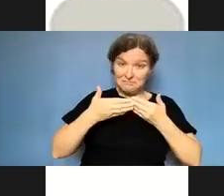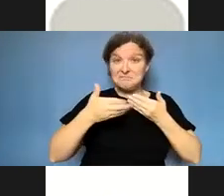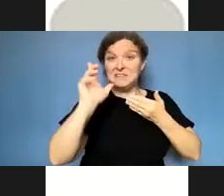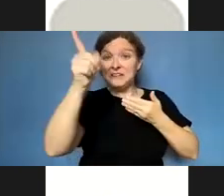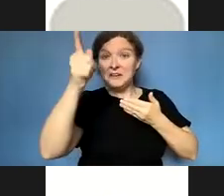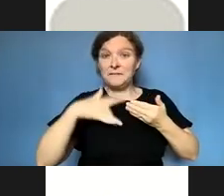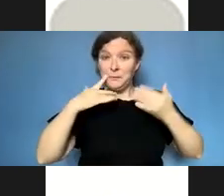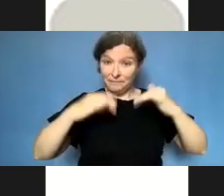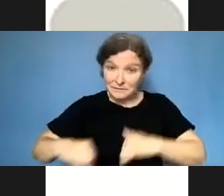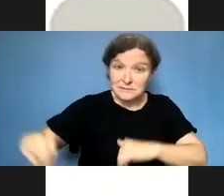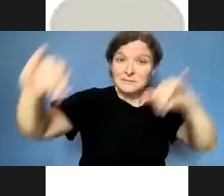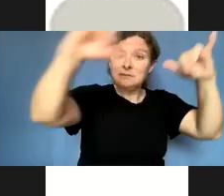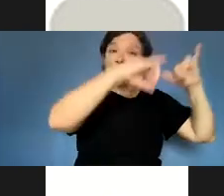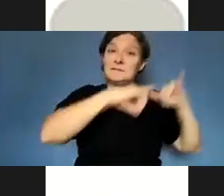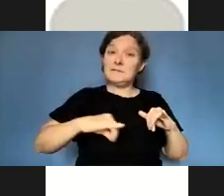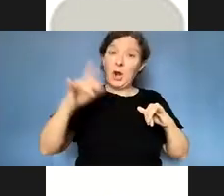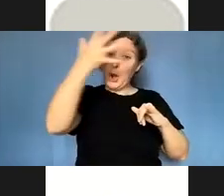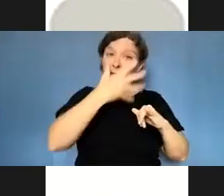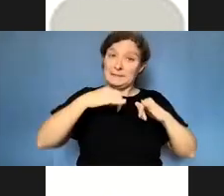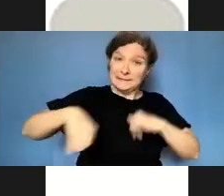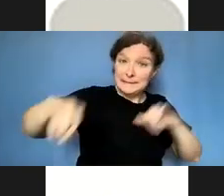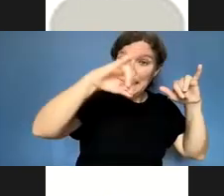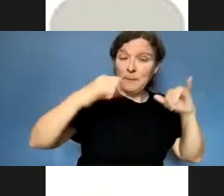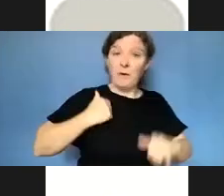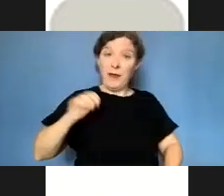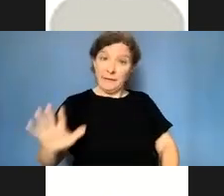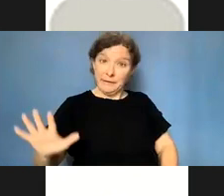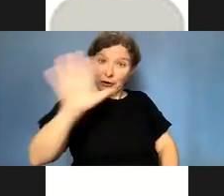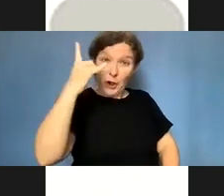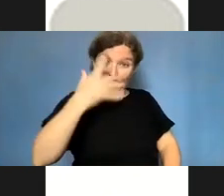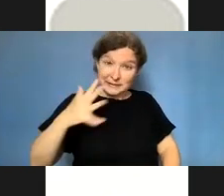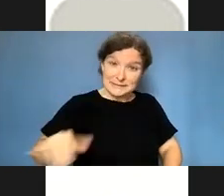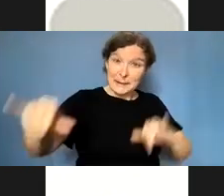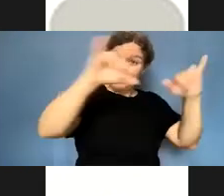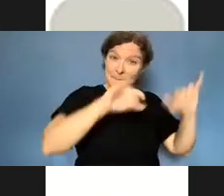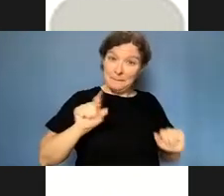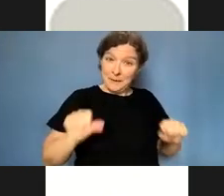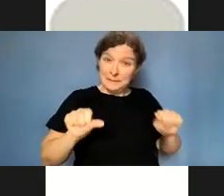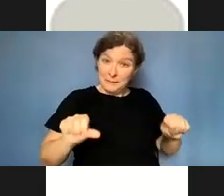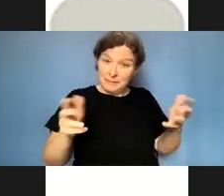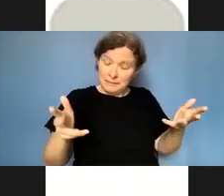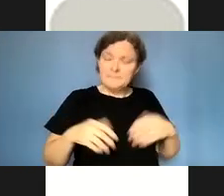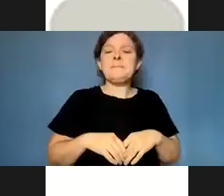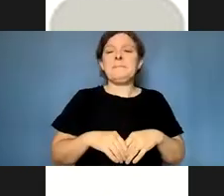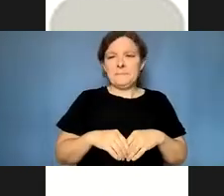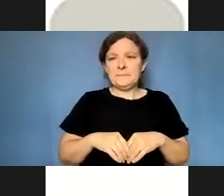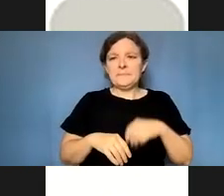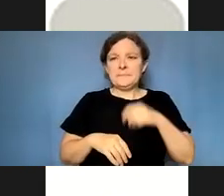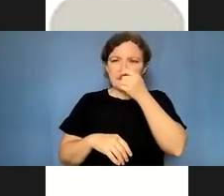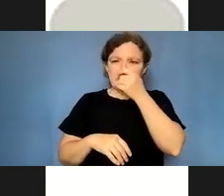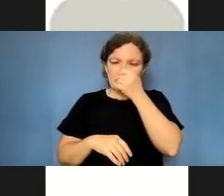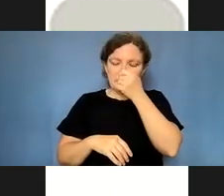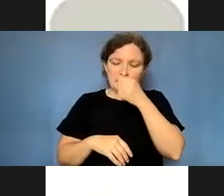world for Canada? Yeah, what a great question. So there are